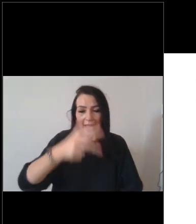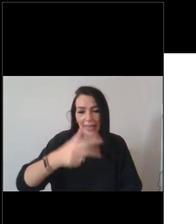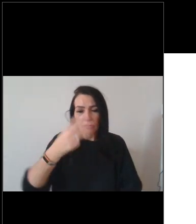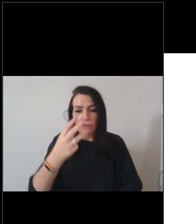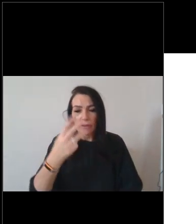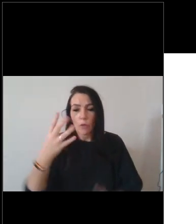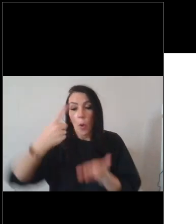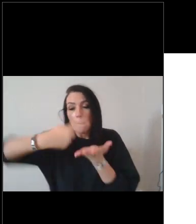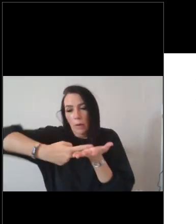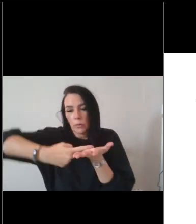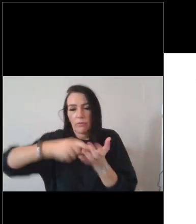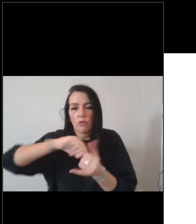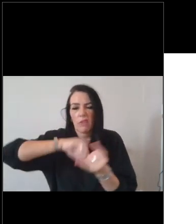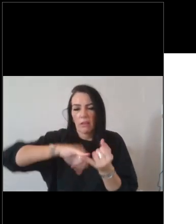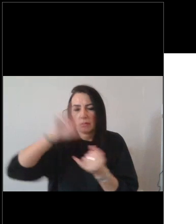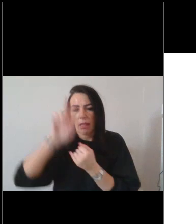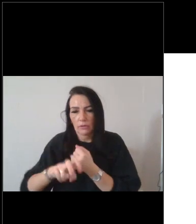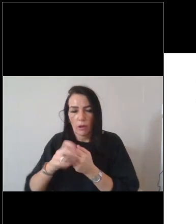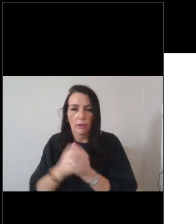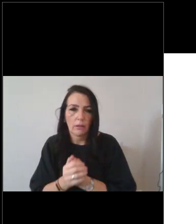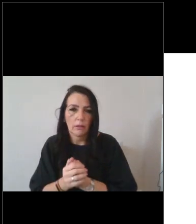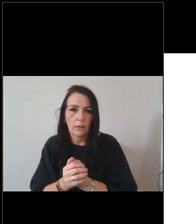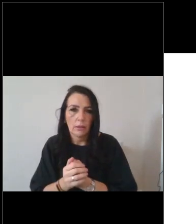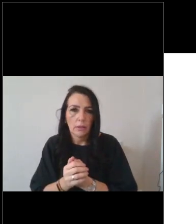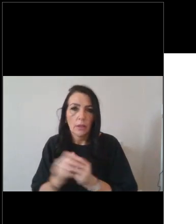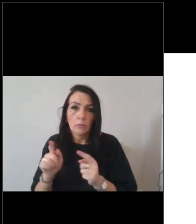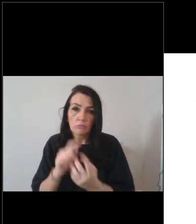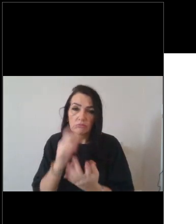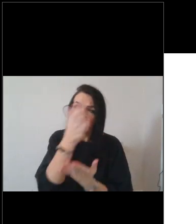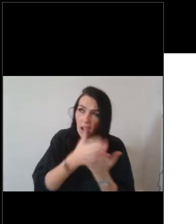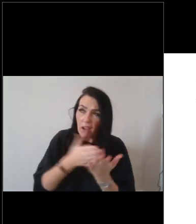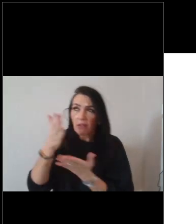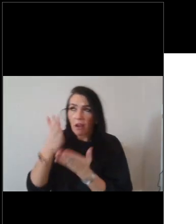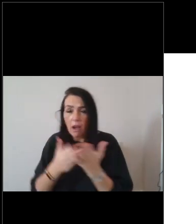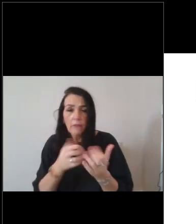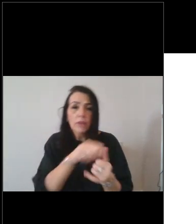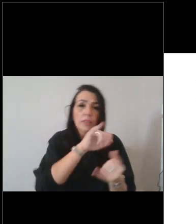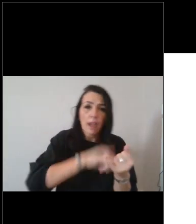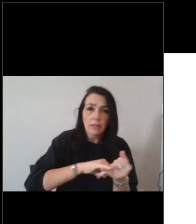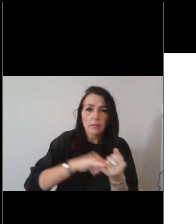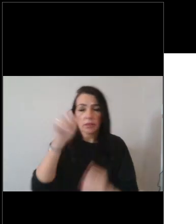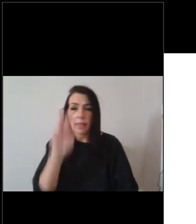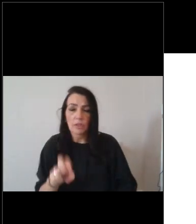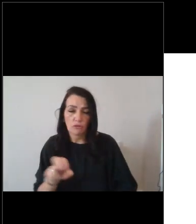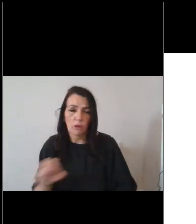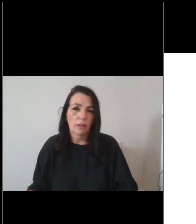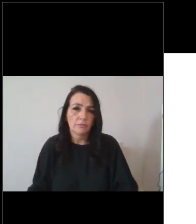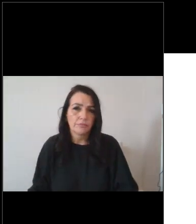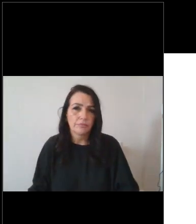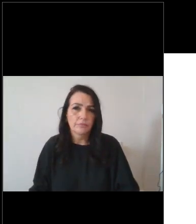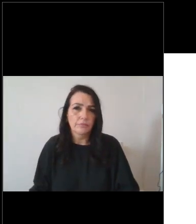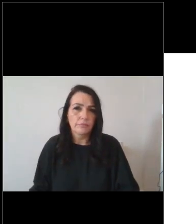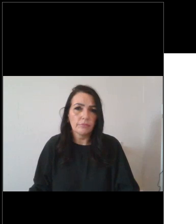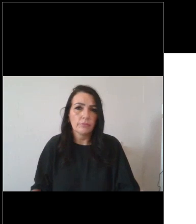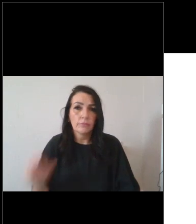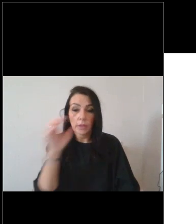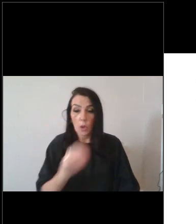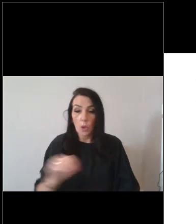£1,834, and it's a pretty even split between gas and electricity. These aren't quite as high as they were in